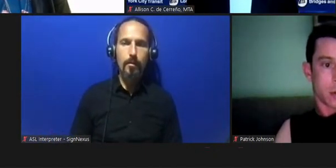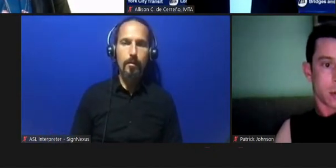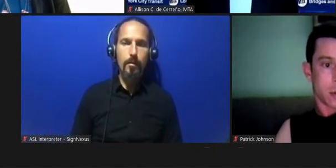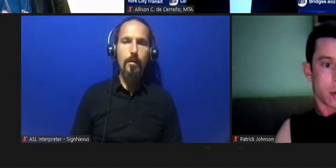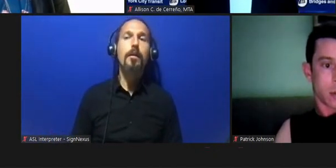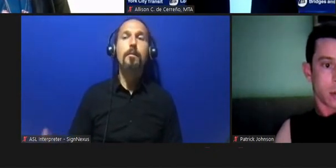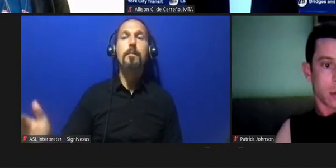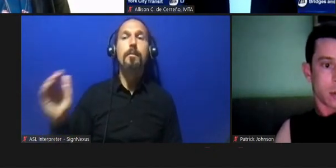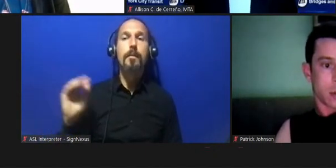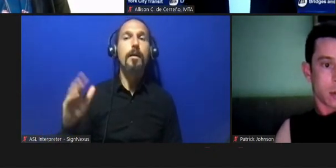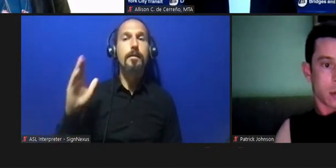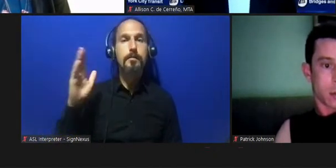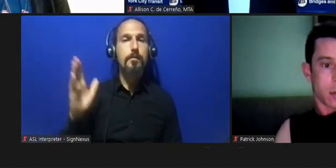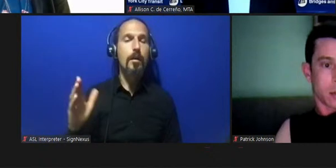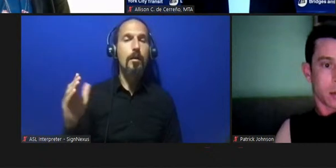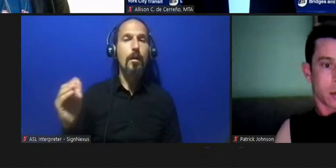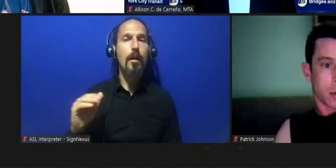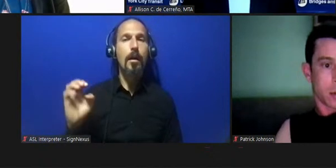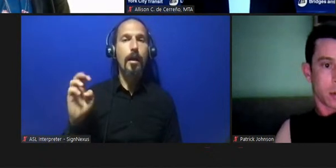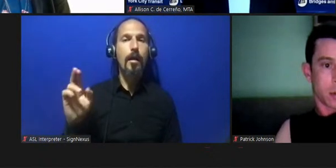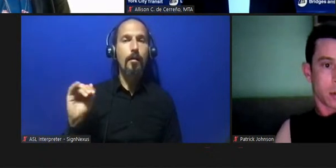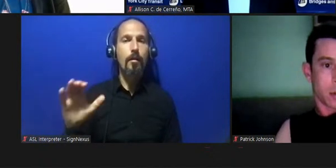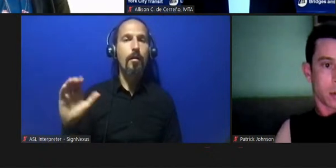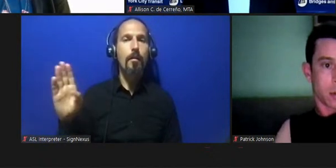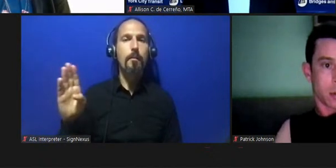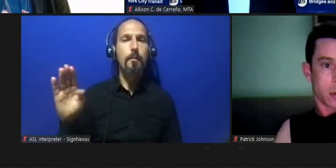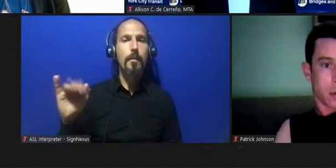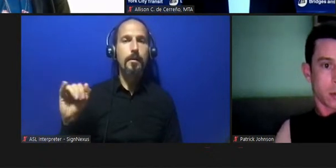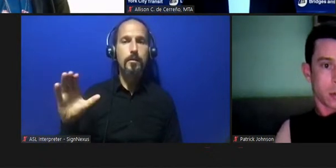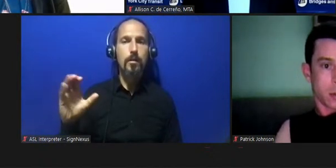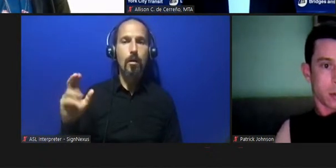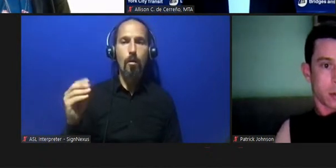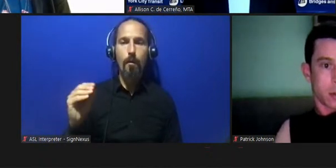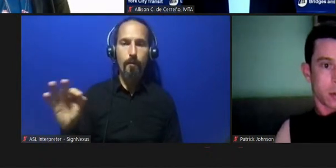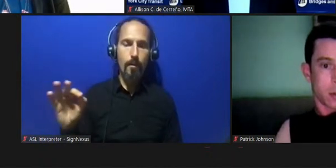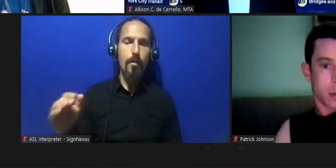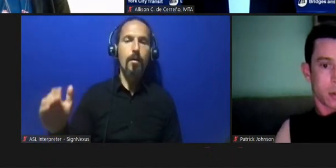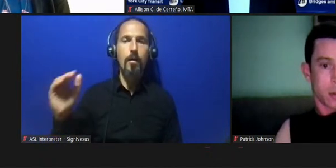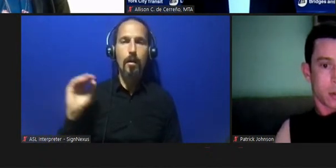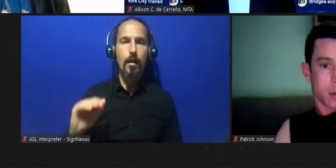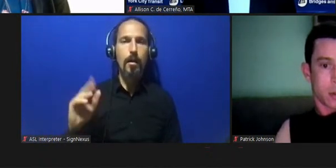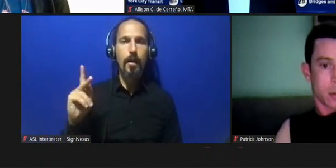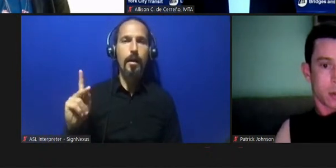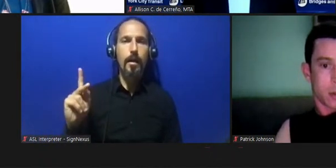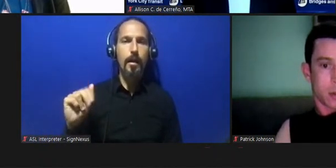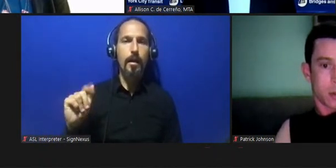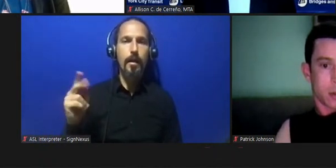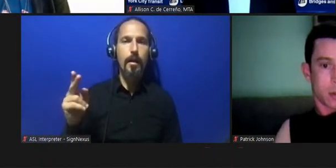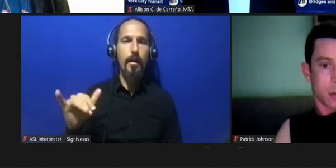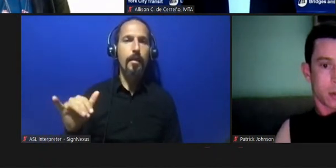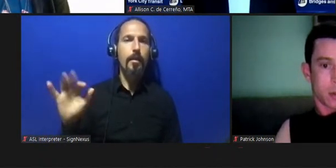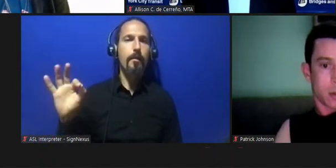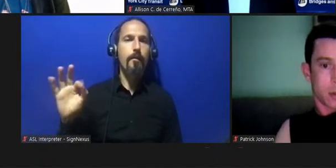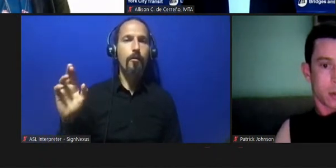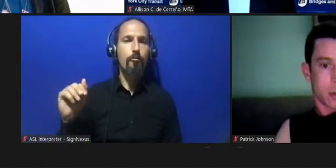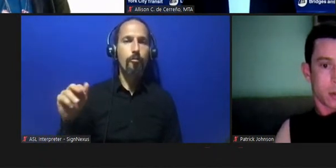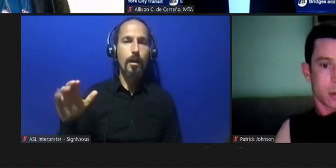our next speaker is eric biskoff followed by kathy francis